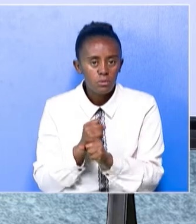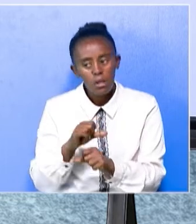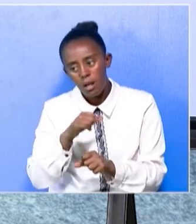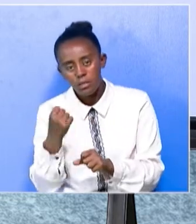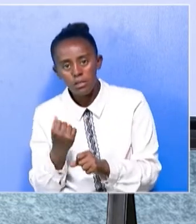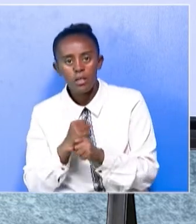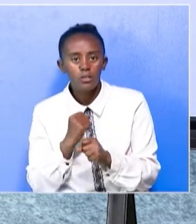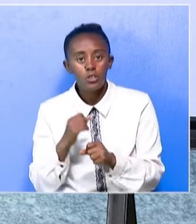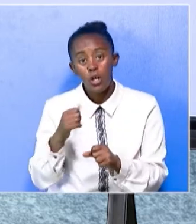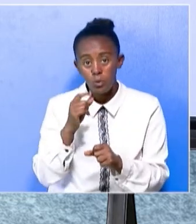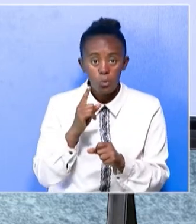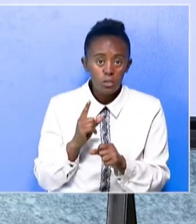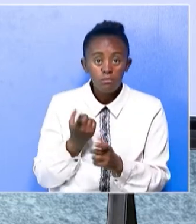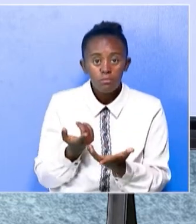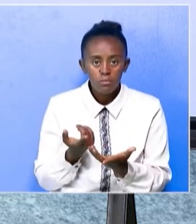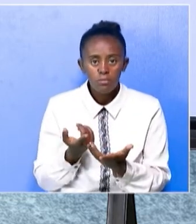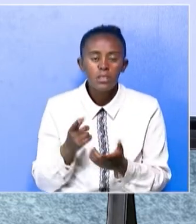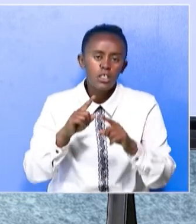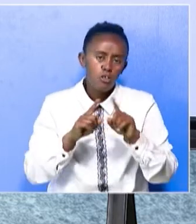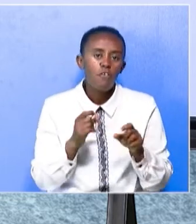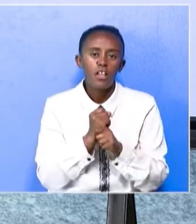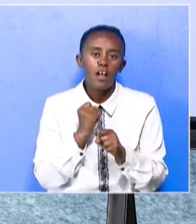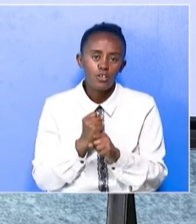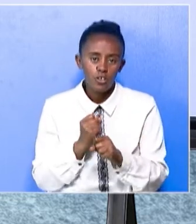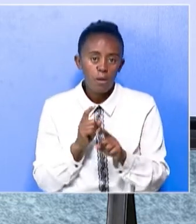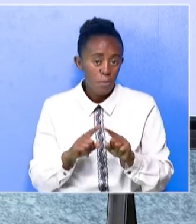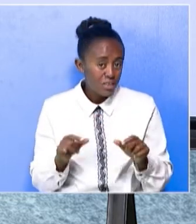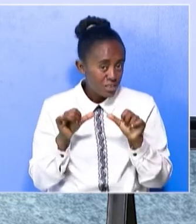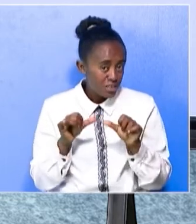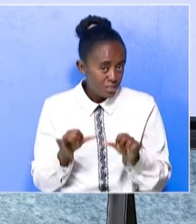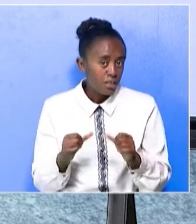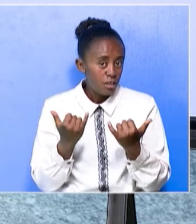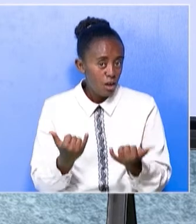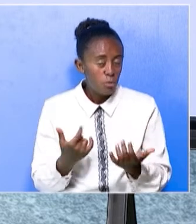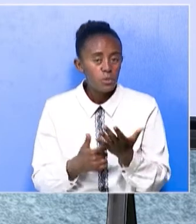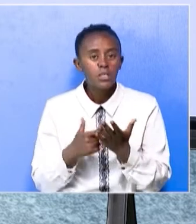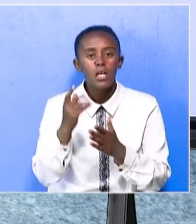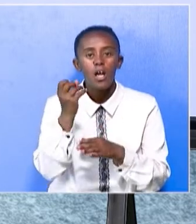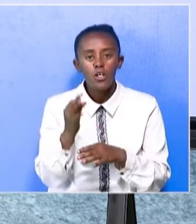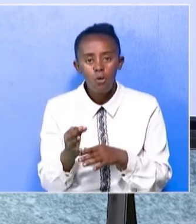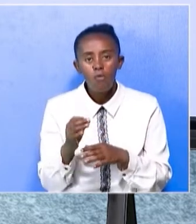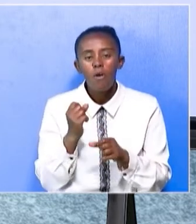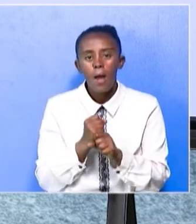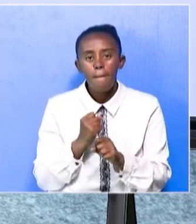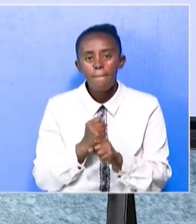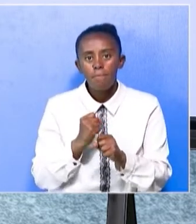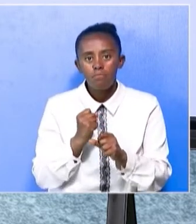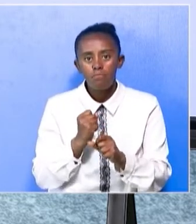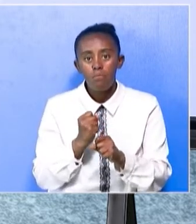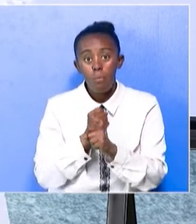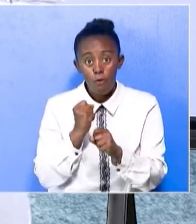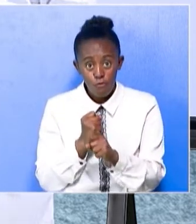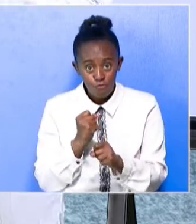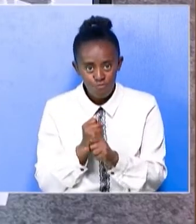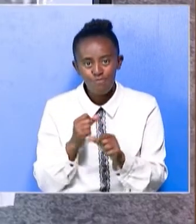another action, the other one is doing different action. But still now this kind of action can be performed in the case of present continuous